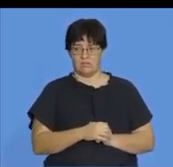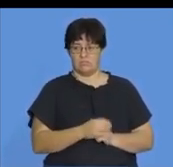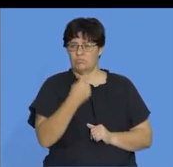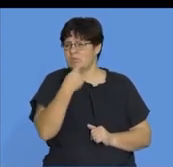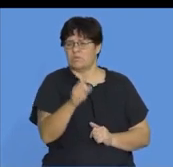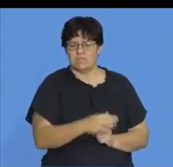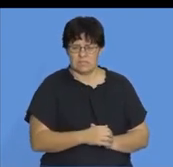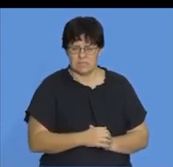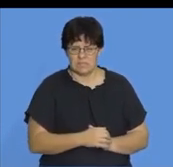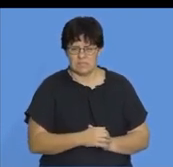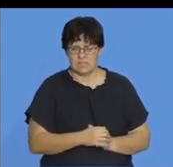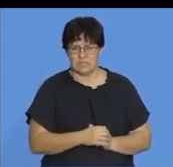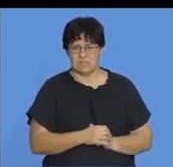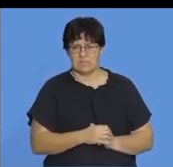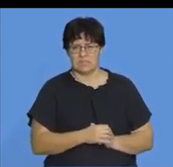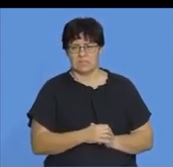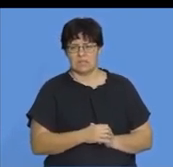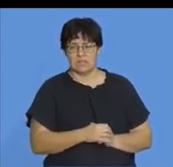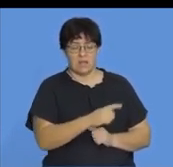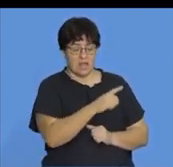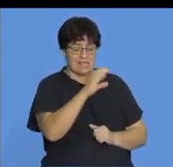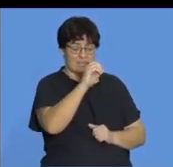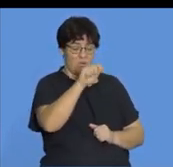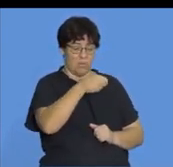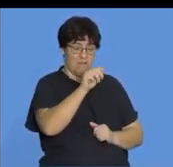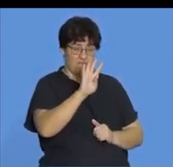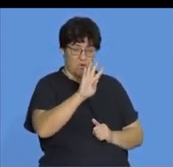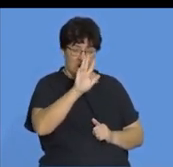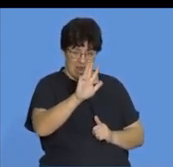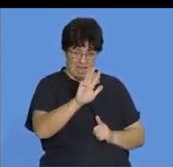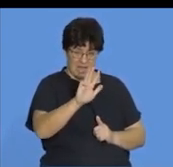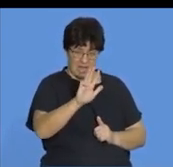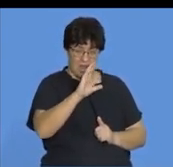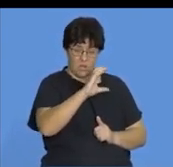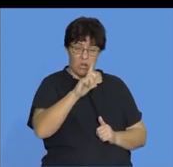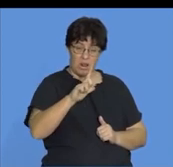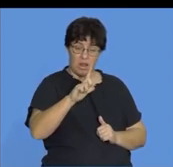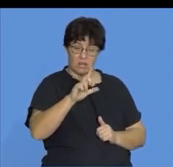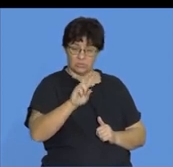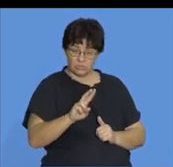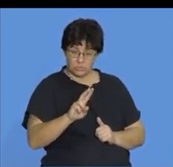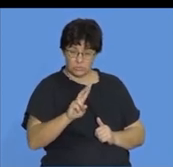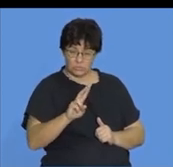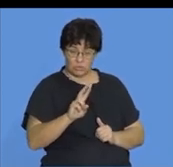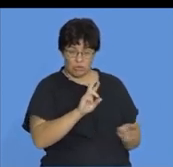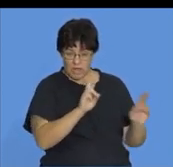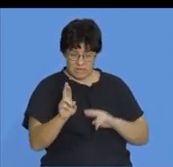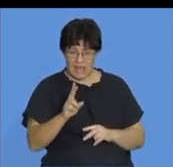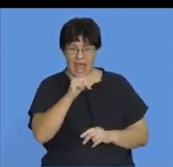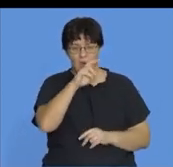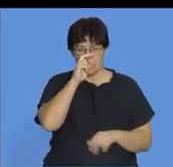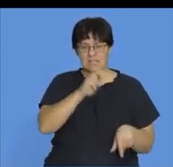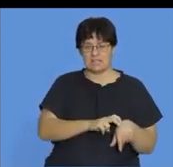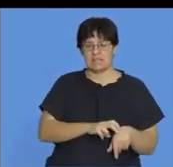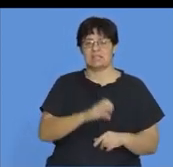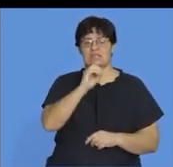Now, what are we saying? We are saying that if all the 0.49 of chlorine reacts, how much of iron is